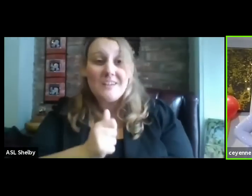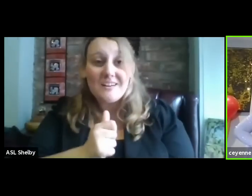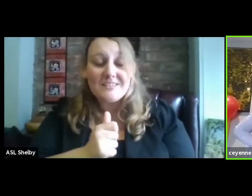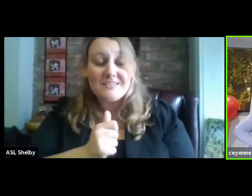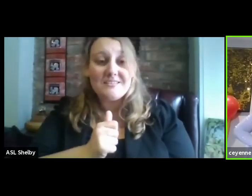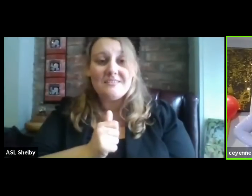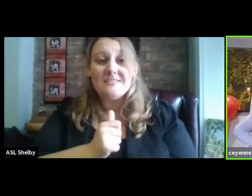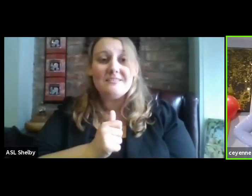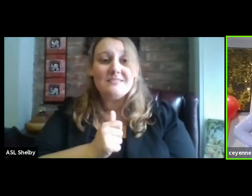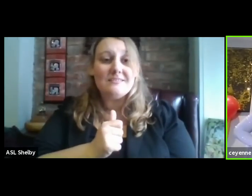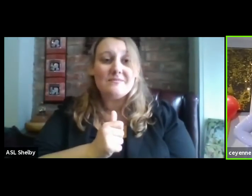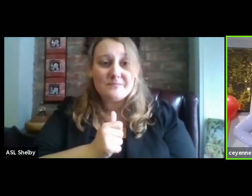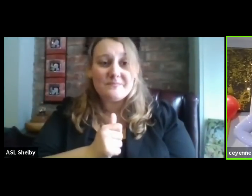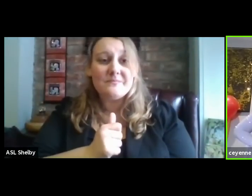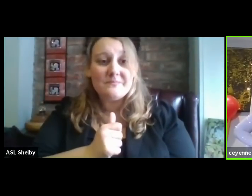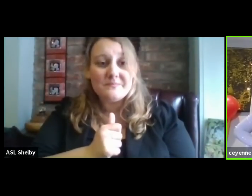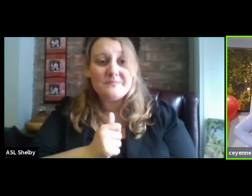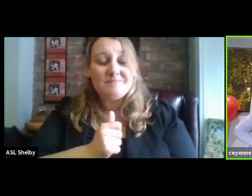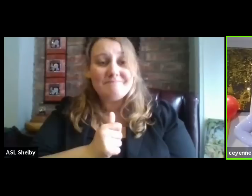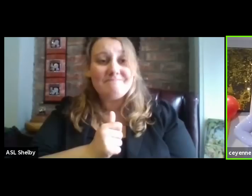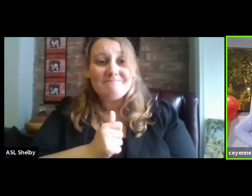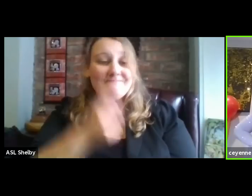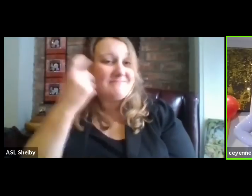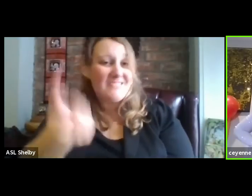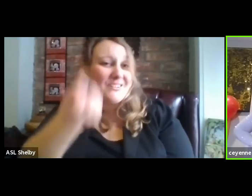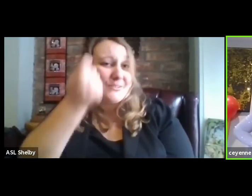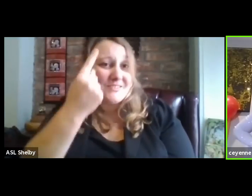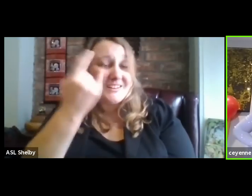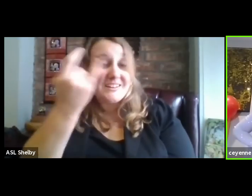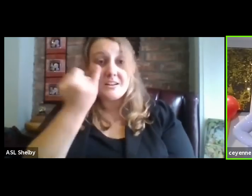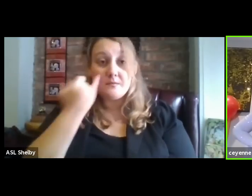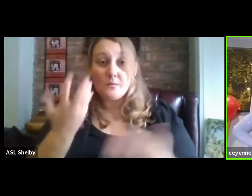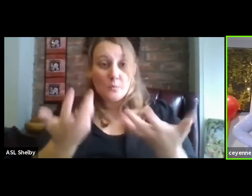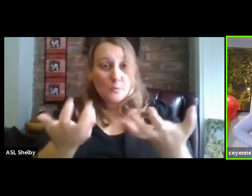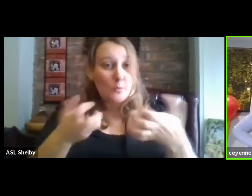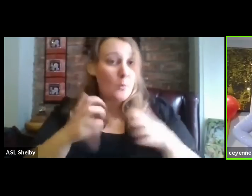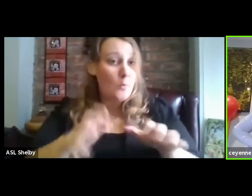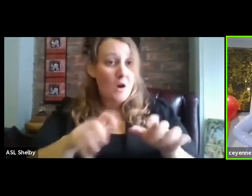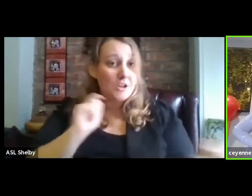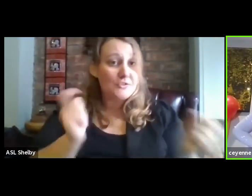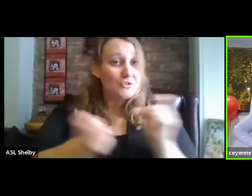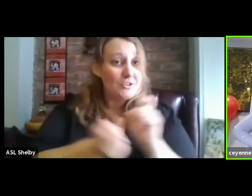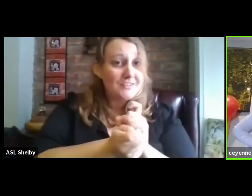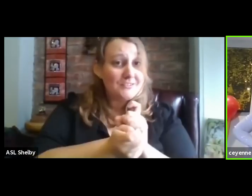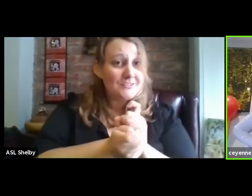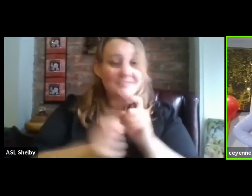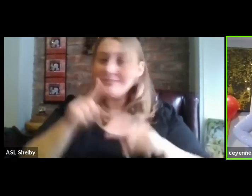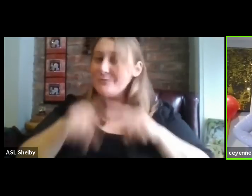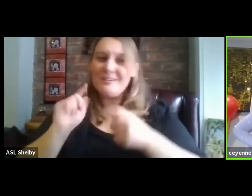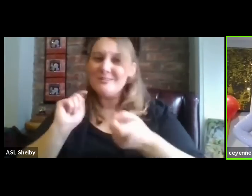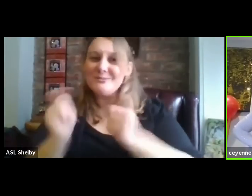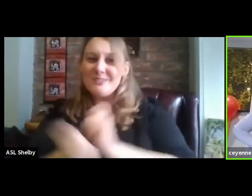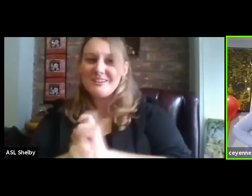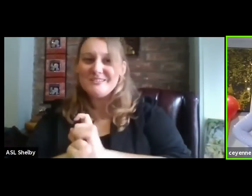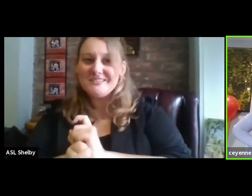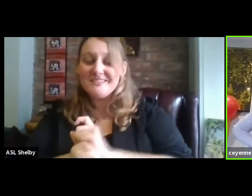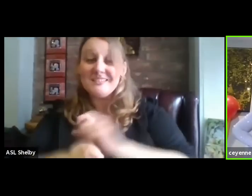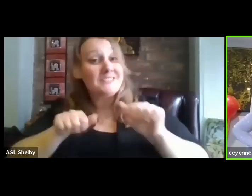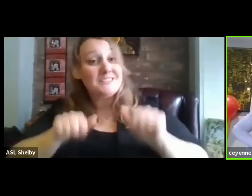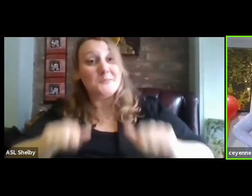of somebody that doesn't want to change, doesn't want to make a change. We can all change, sweetie. I went from a crackhead to what I am